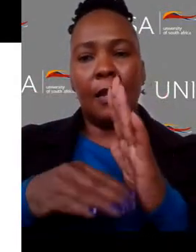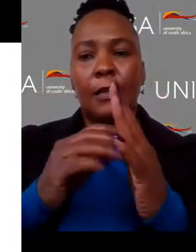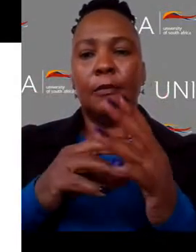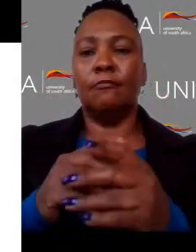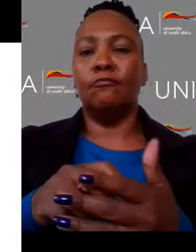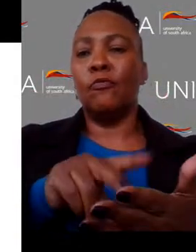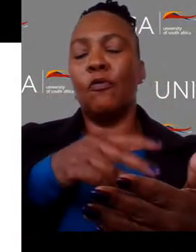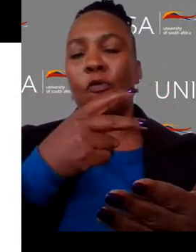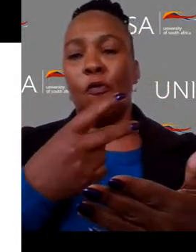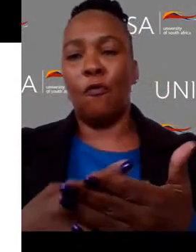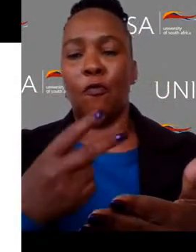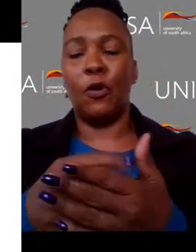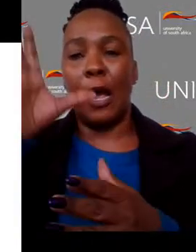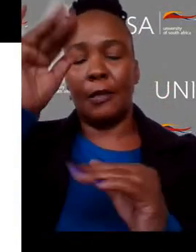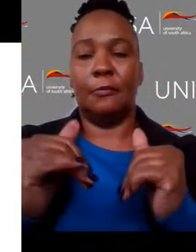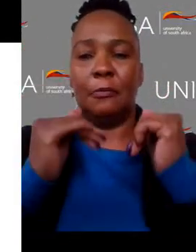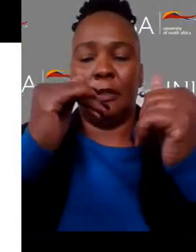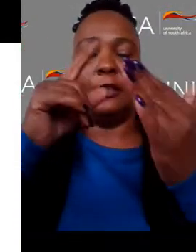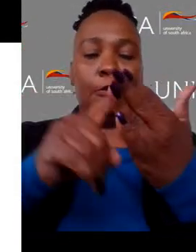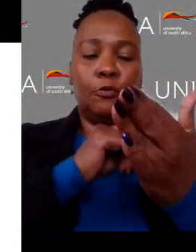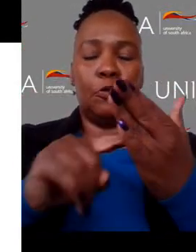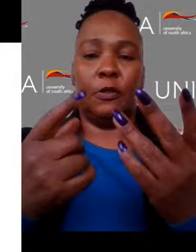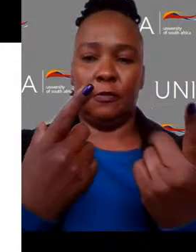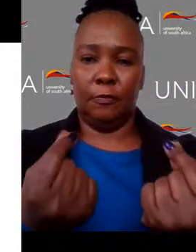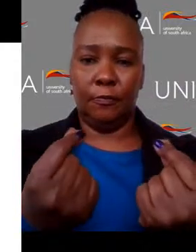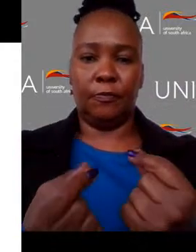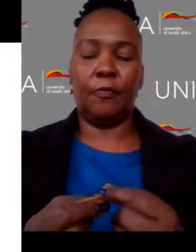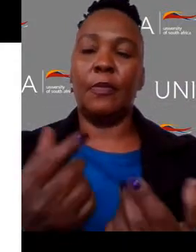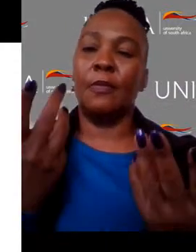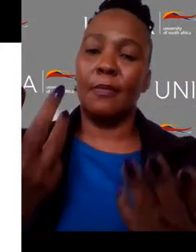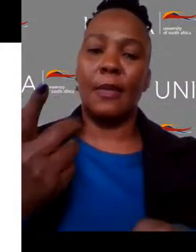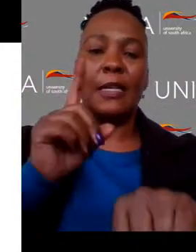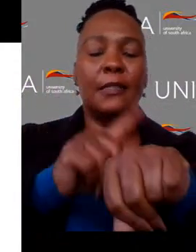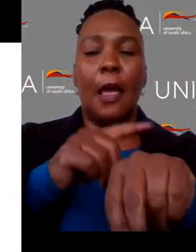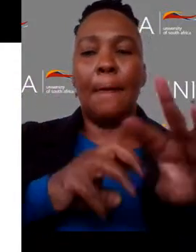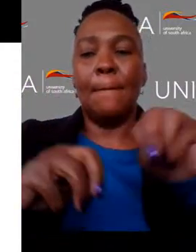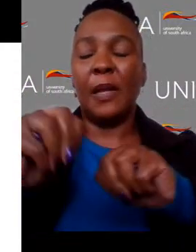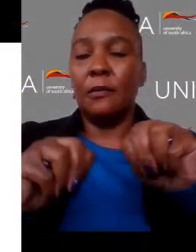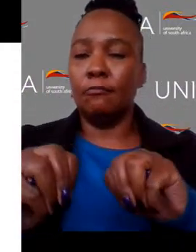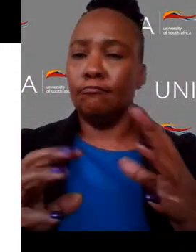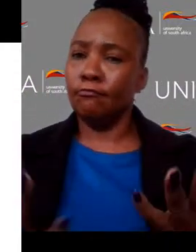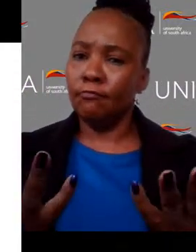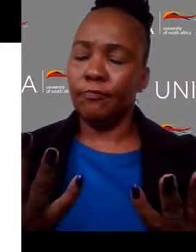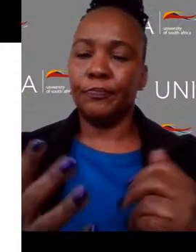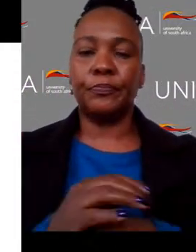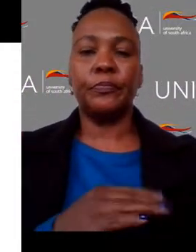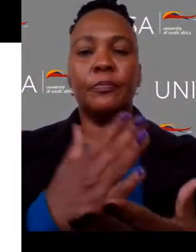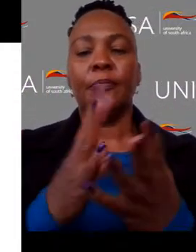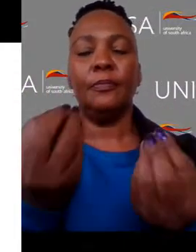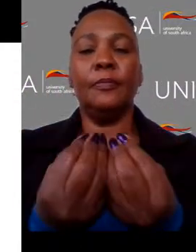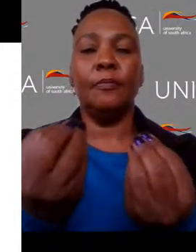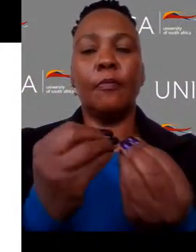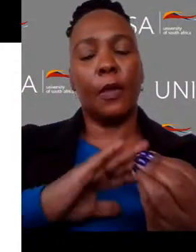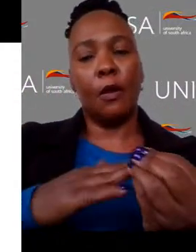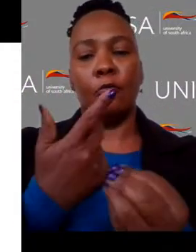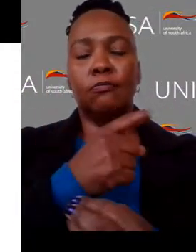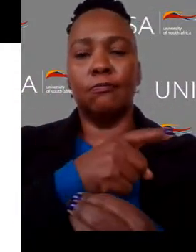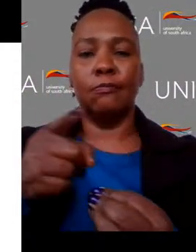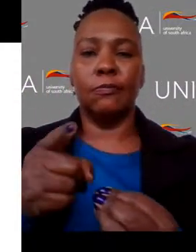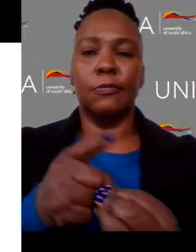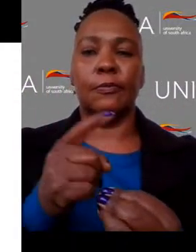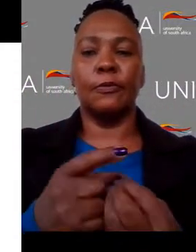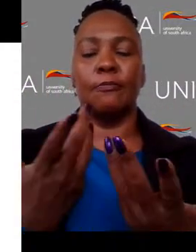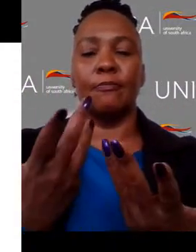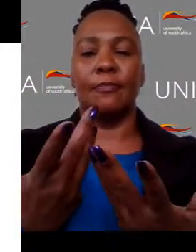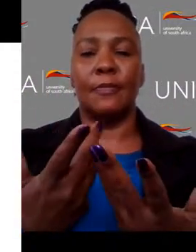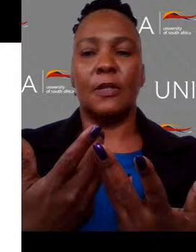academic dishonesty. Now, what about time management? Something I want to just brief you